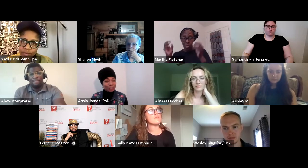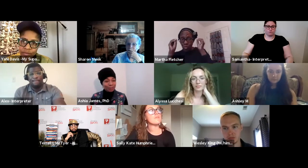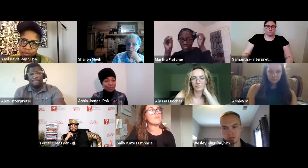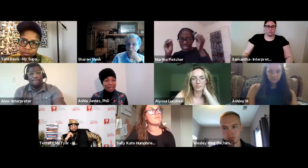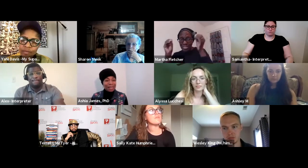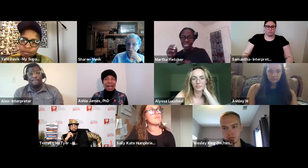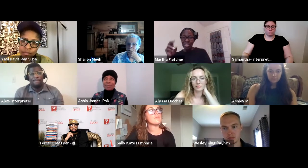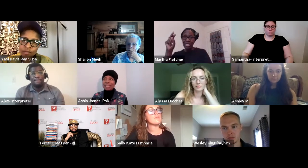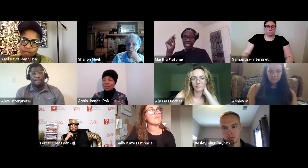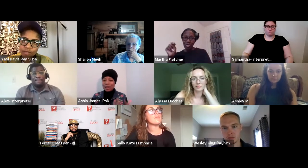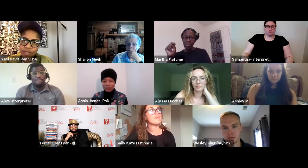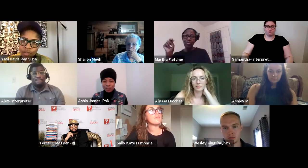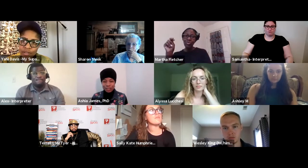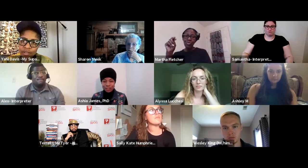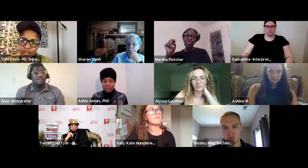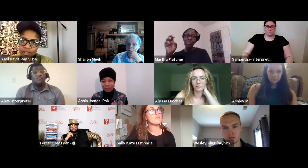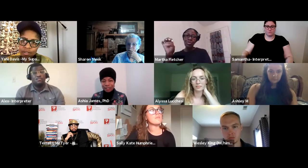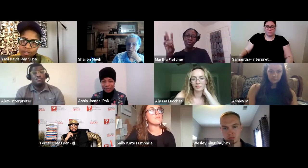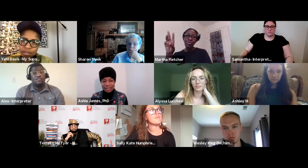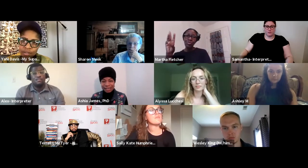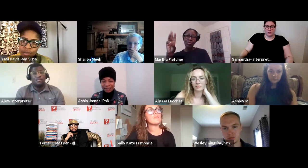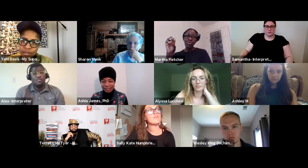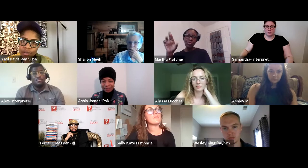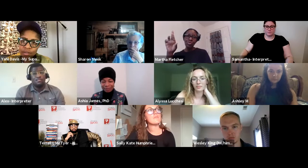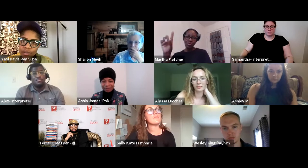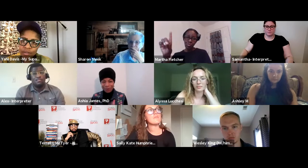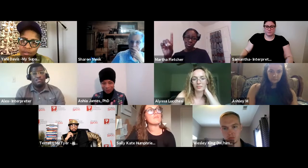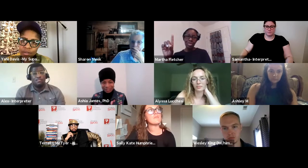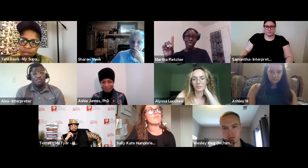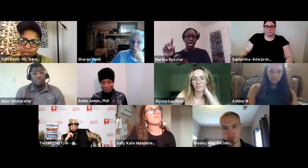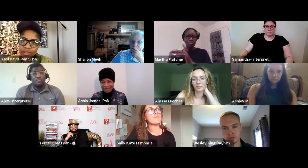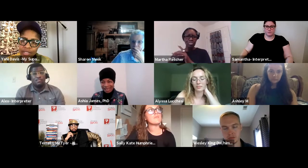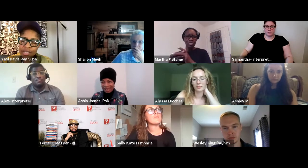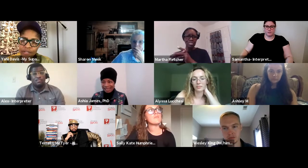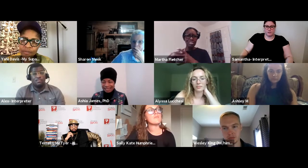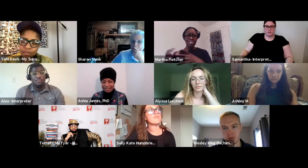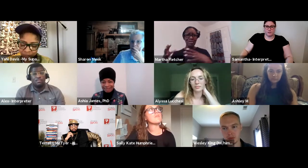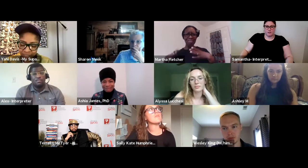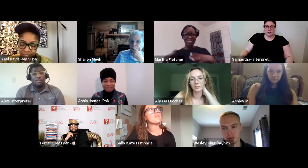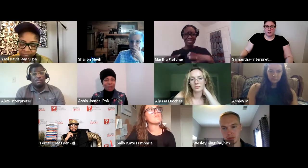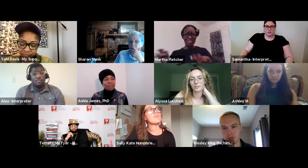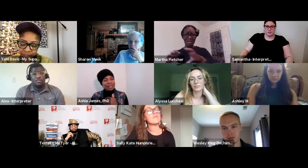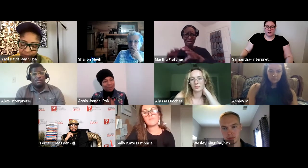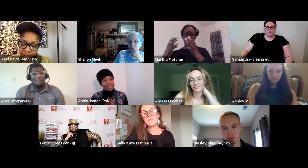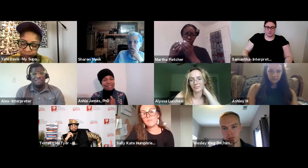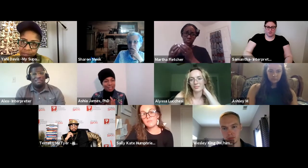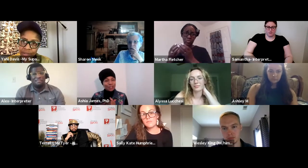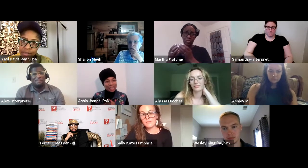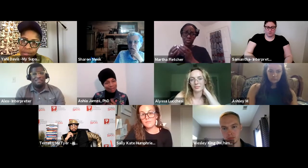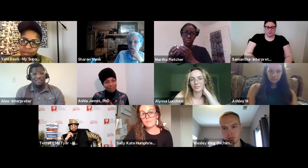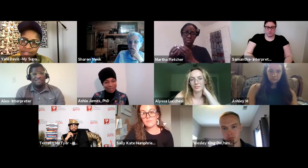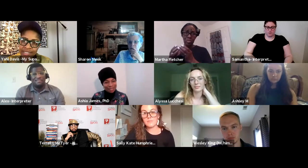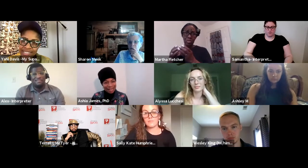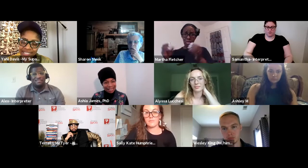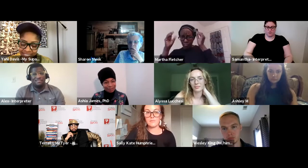York, I was getting ready to teach a fashion design course. And one of the teachers